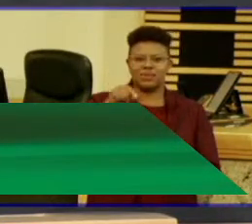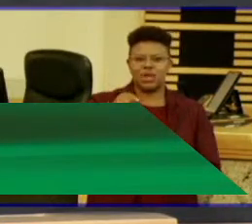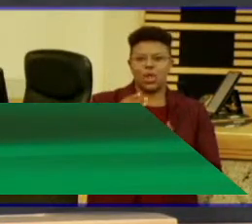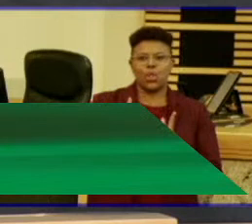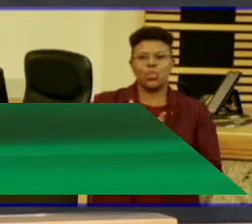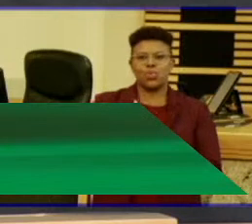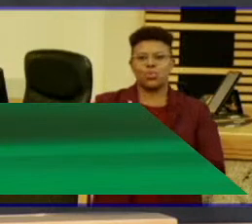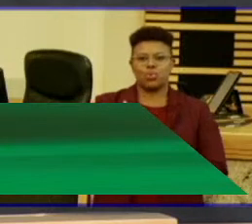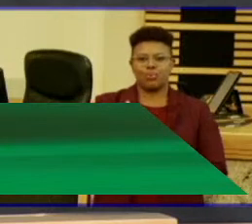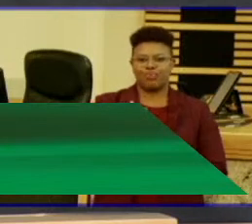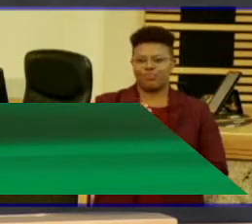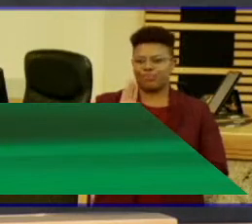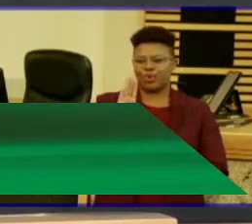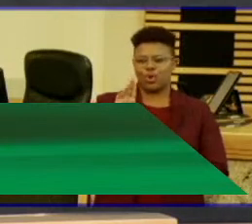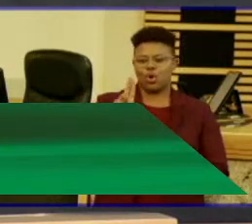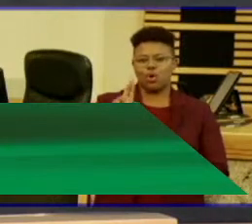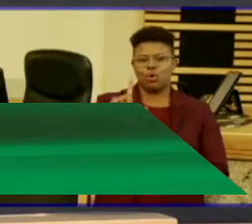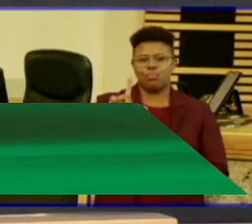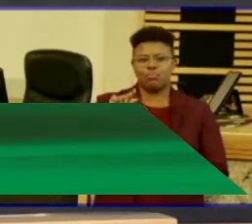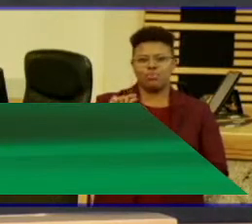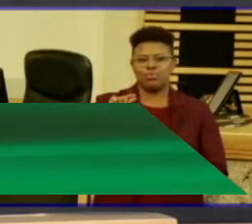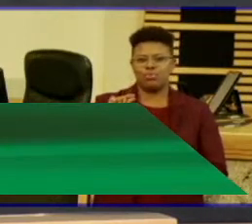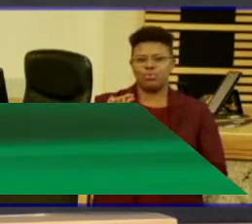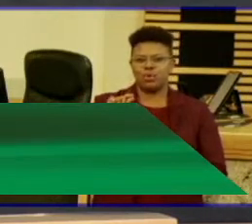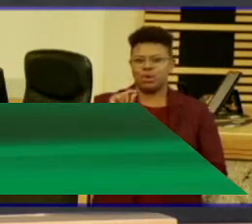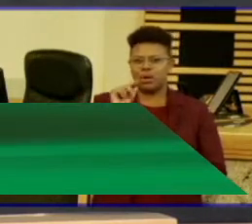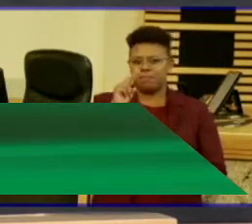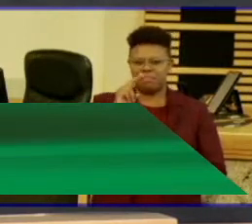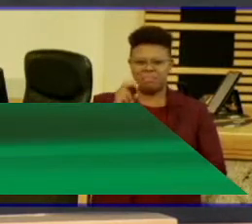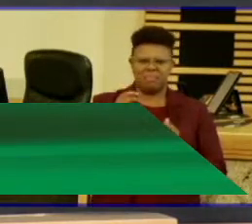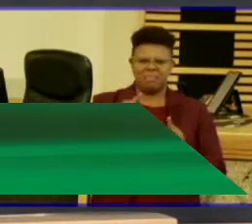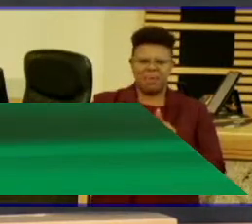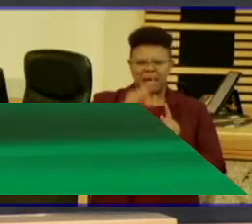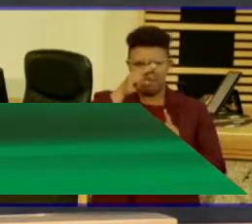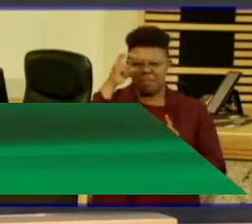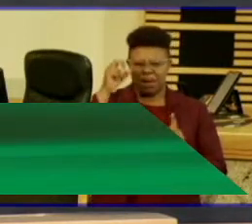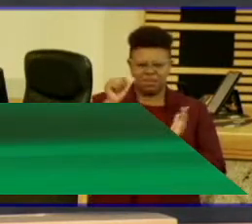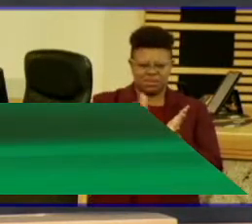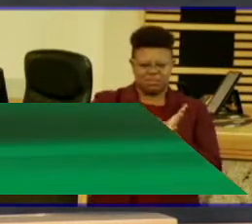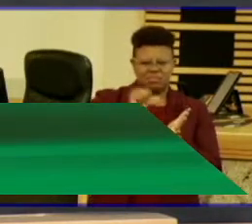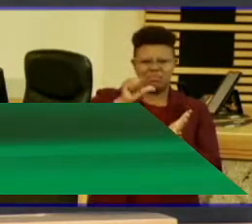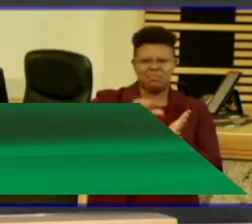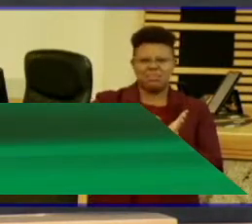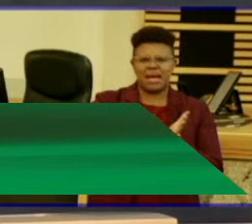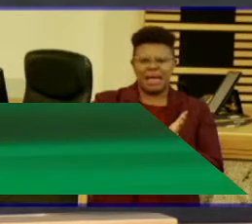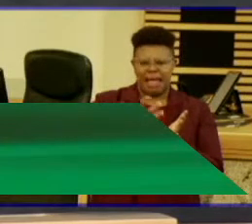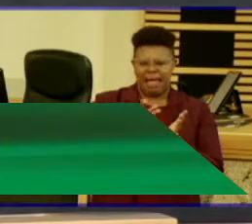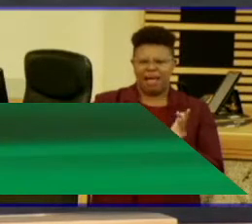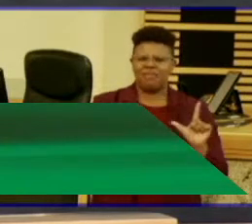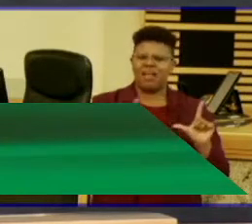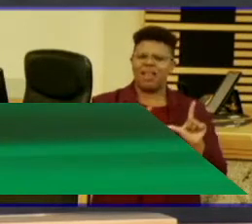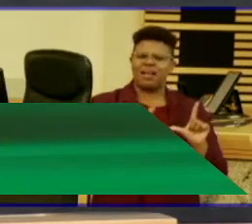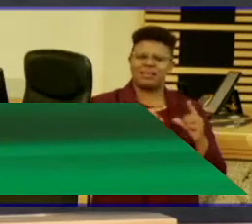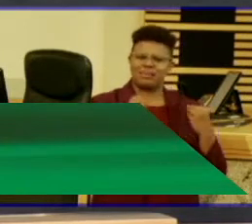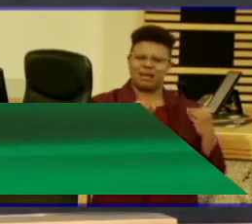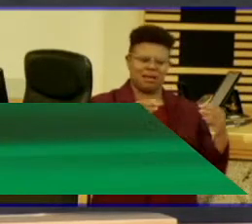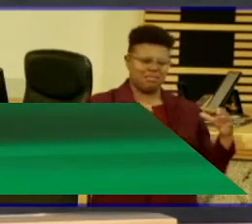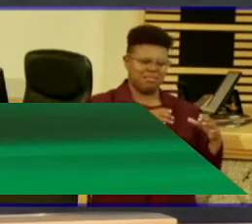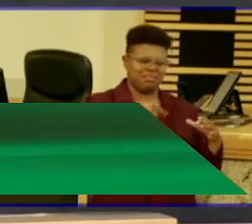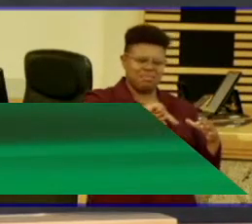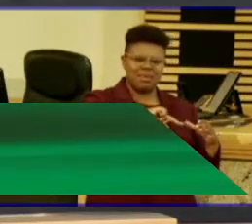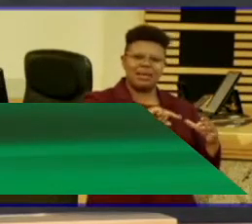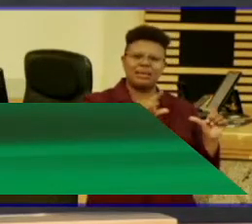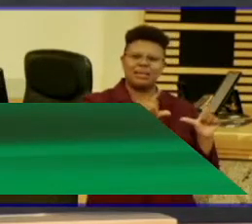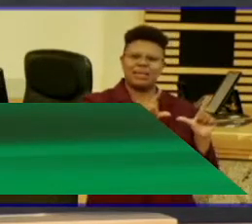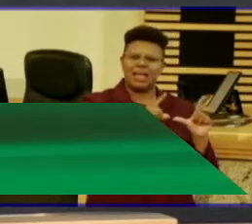Brulpadder and Lupert wells by the Total Lead Consortium that holds a license for a site that is located